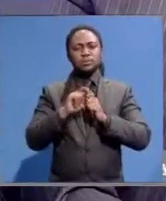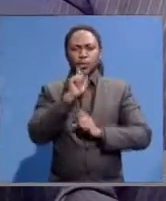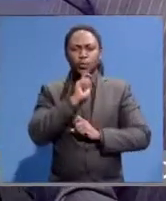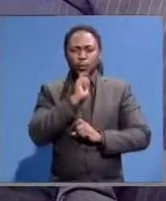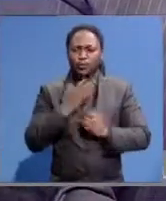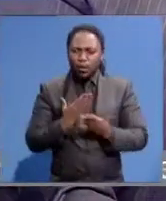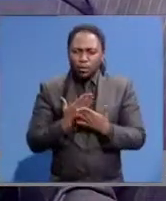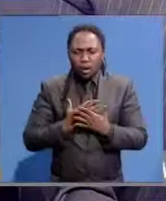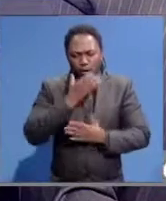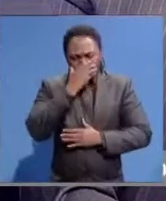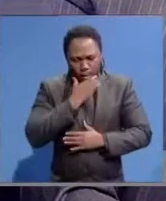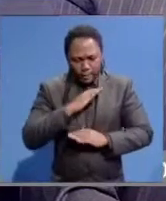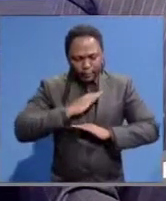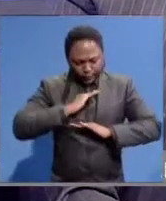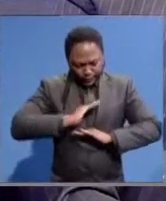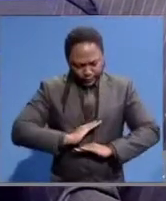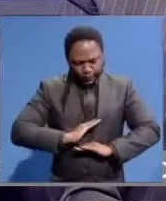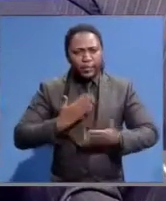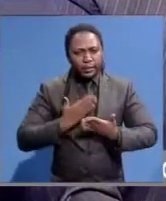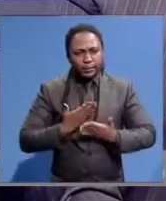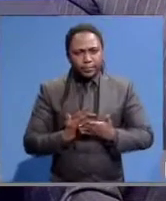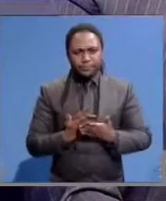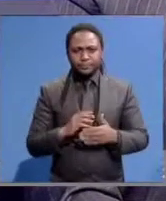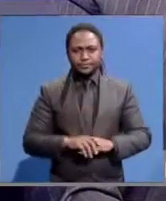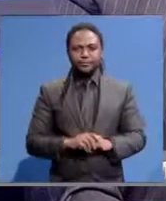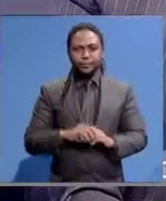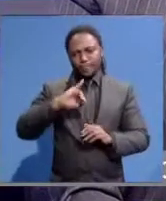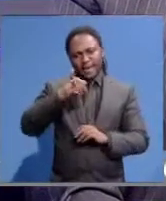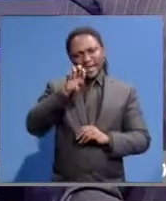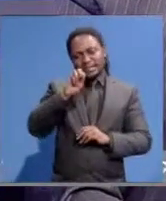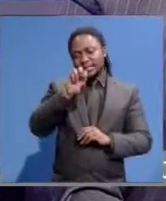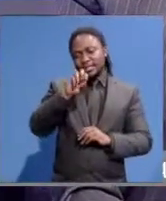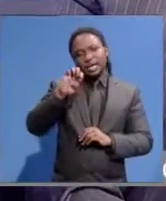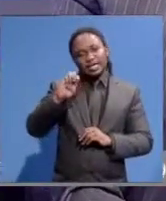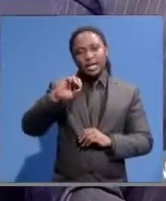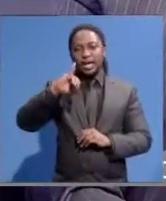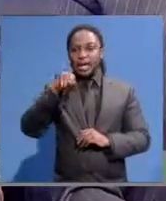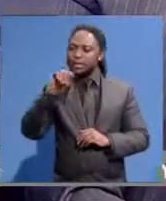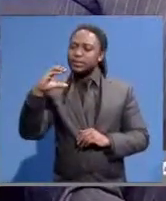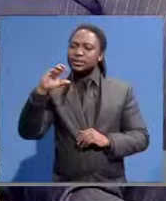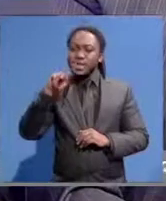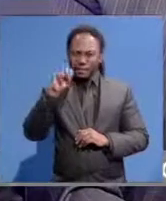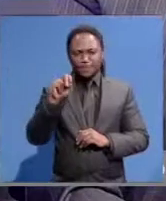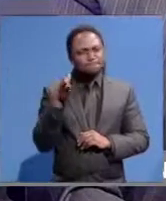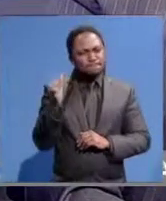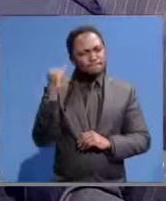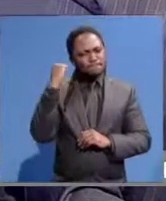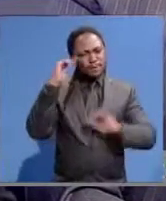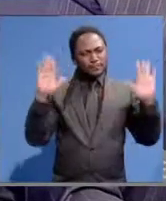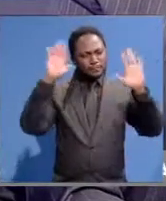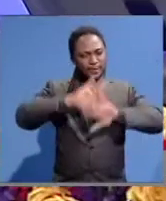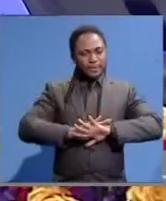to mourn and to get to know more about Tata. Jesse Jackson was also there last night. What is the future for the Centre of